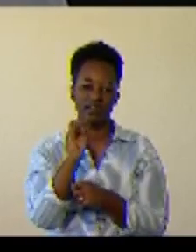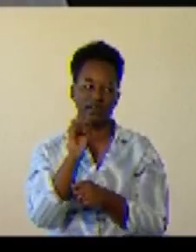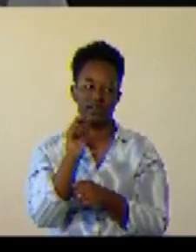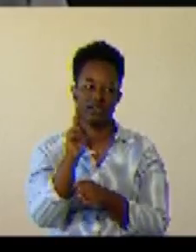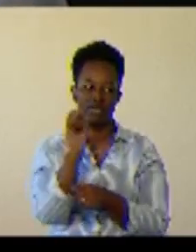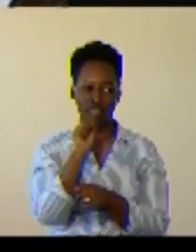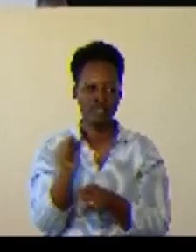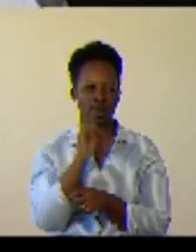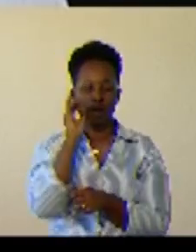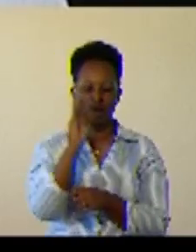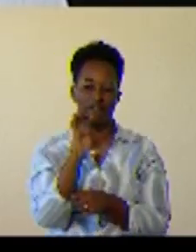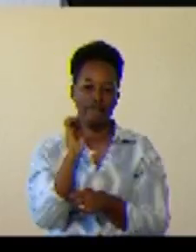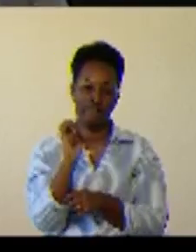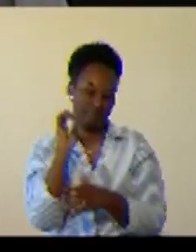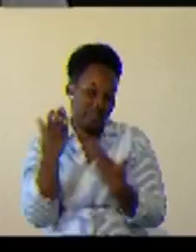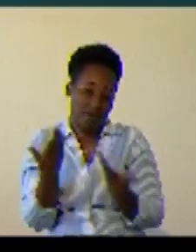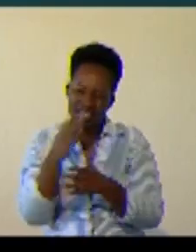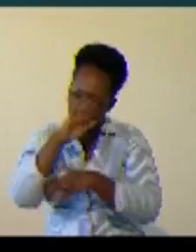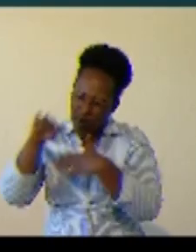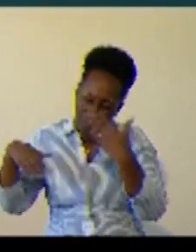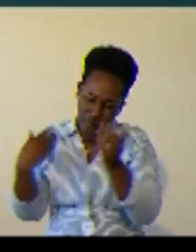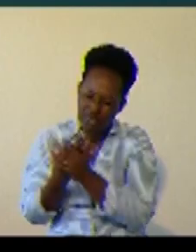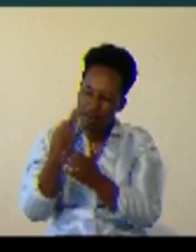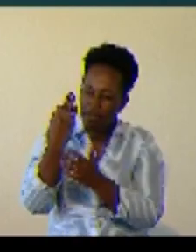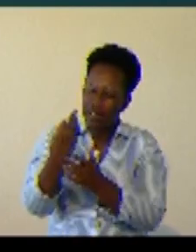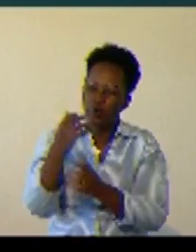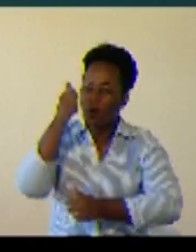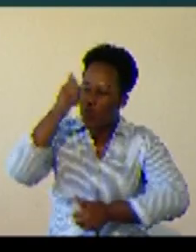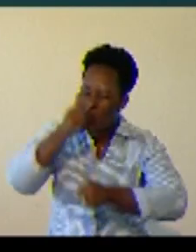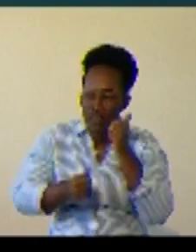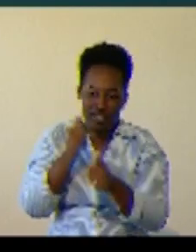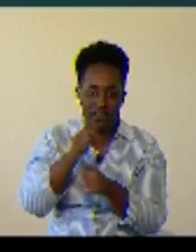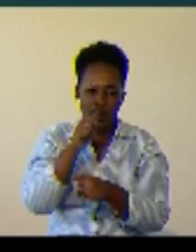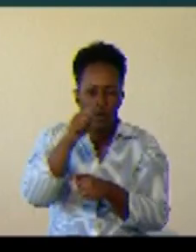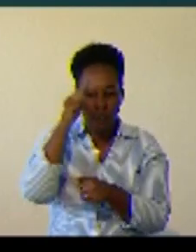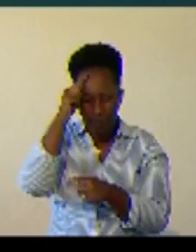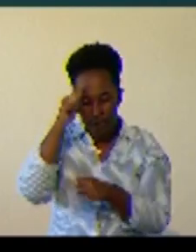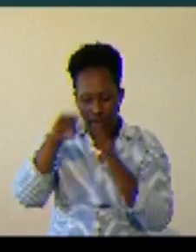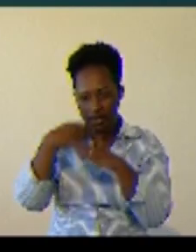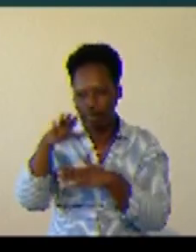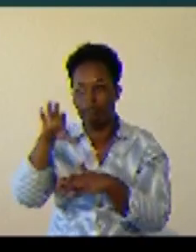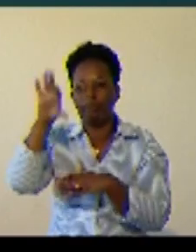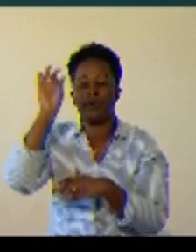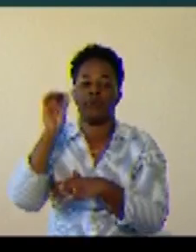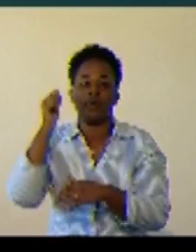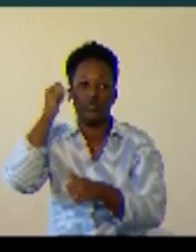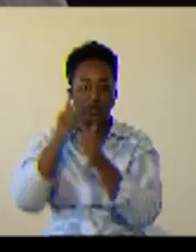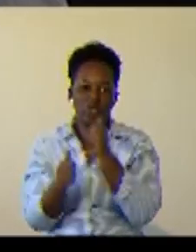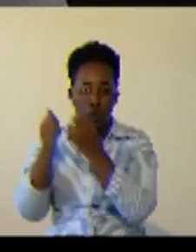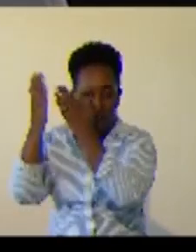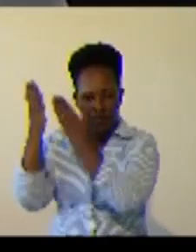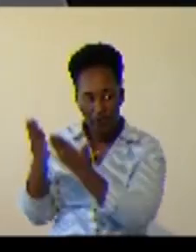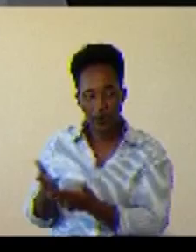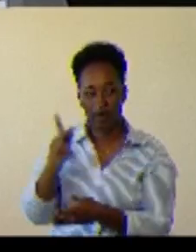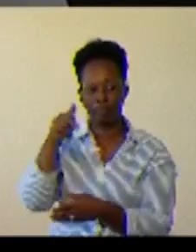So think about it and suggest the right answer. which of the following properties, the properties we have